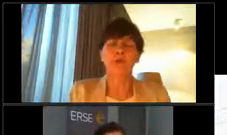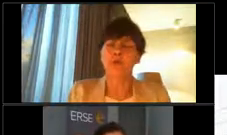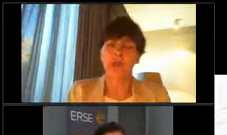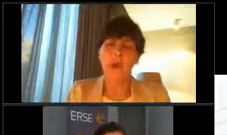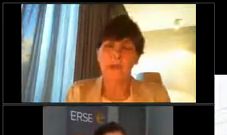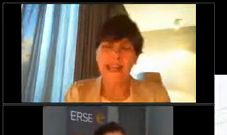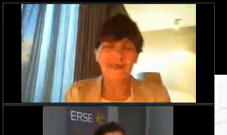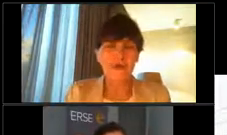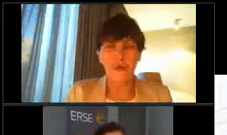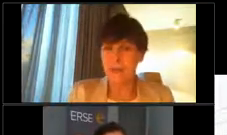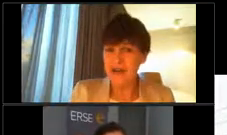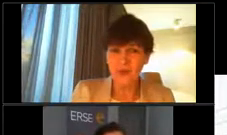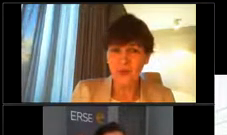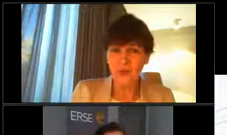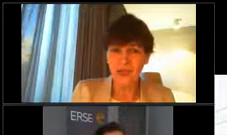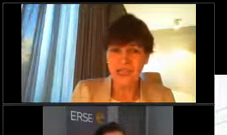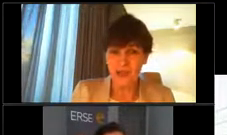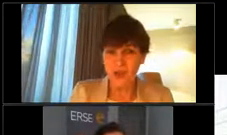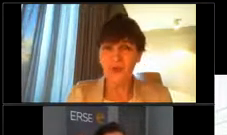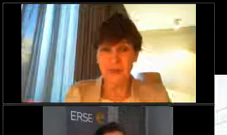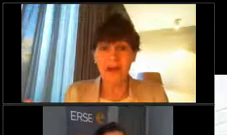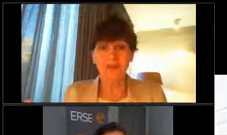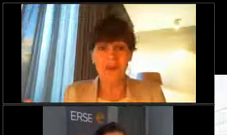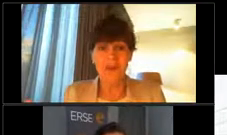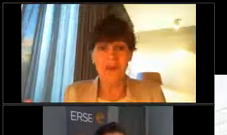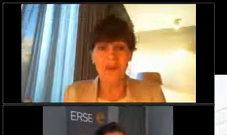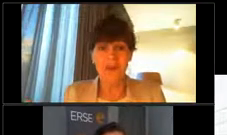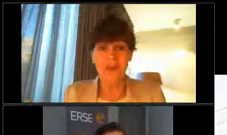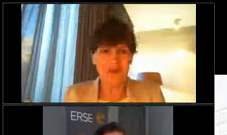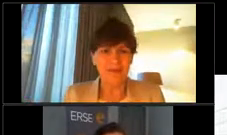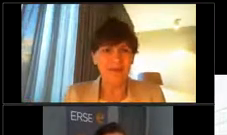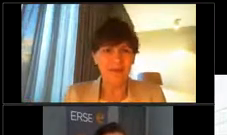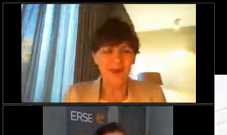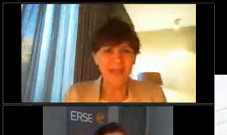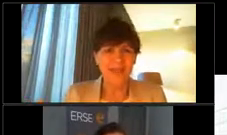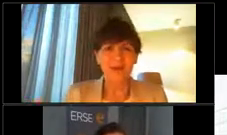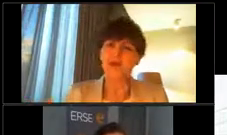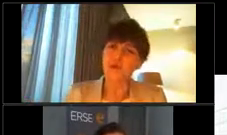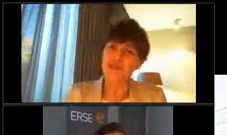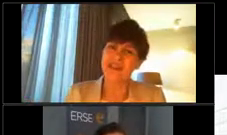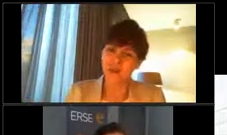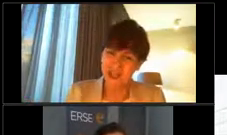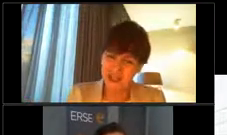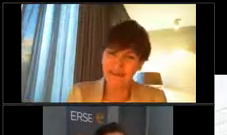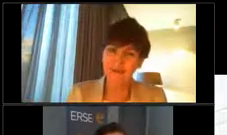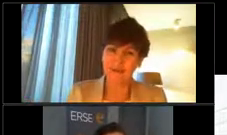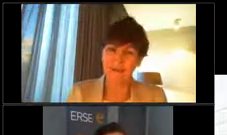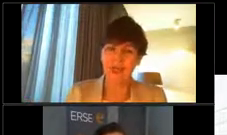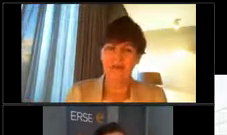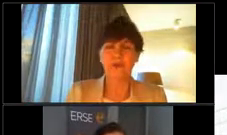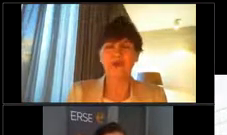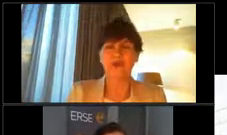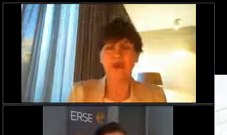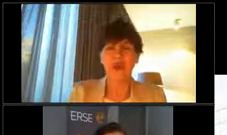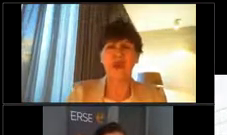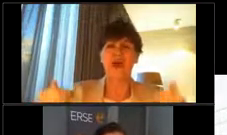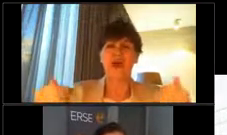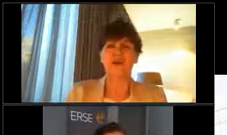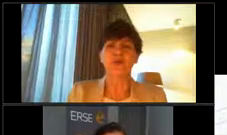about using websites for comparison tools, it's also demand response. I mean, demand response is one of the tools that you can give